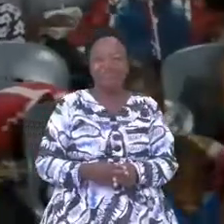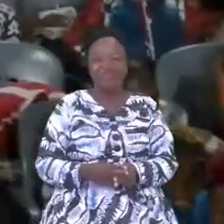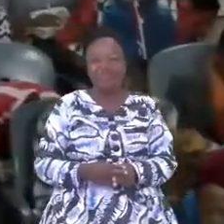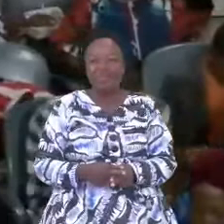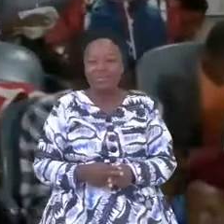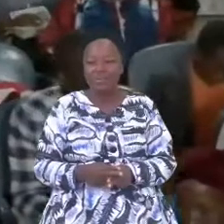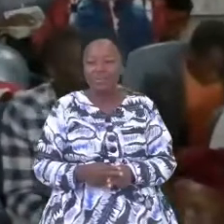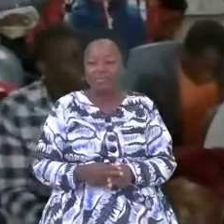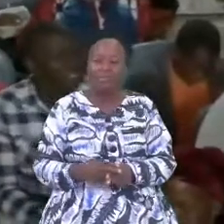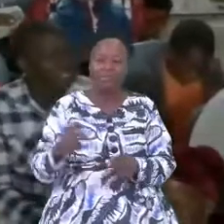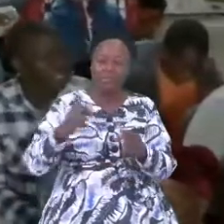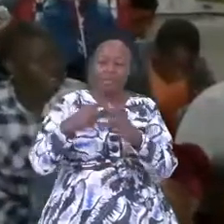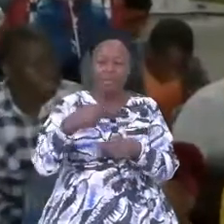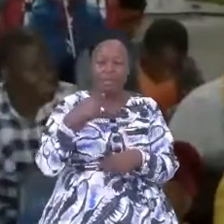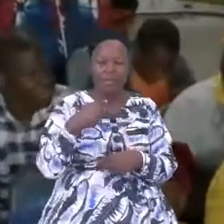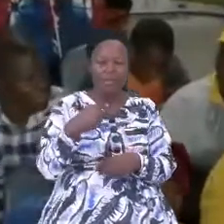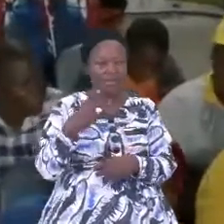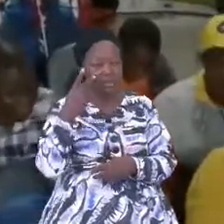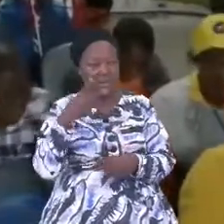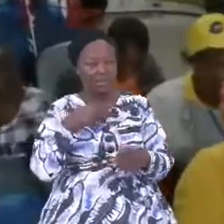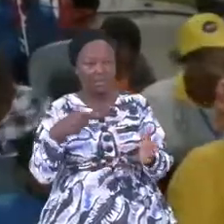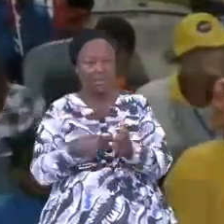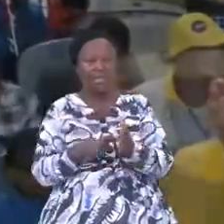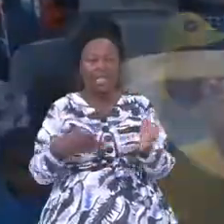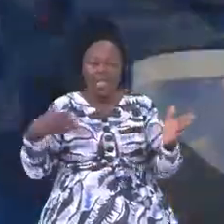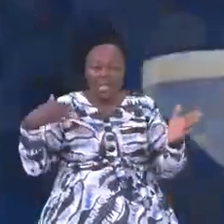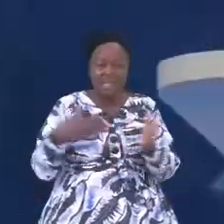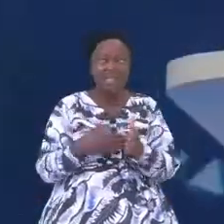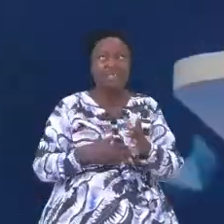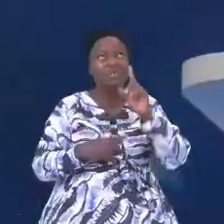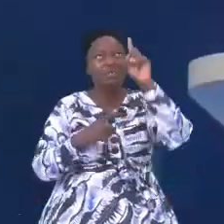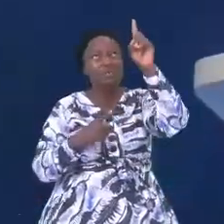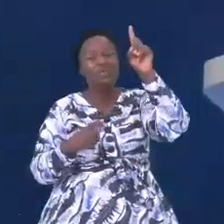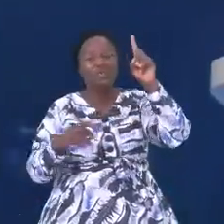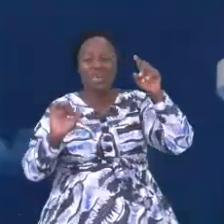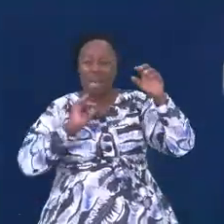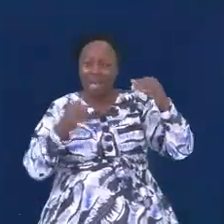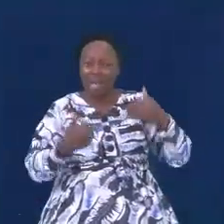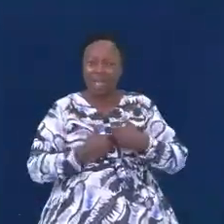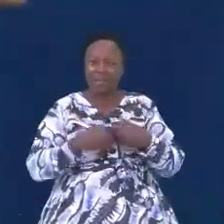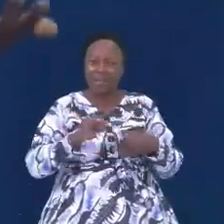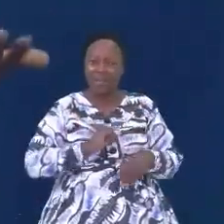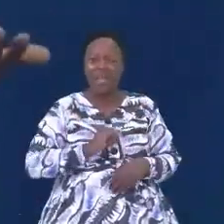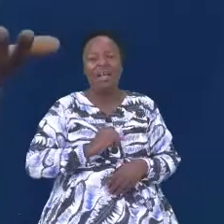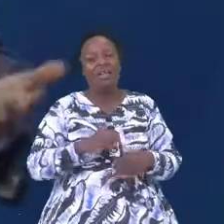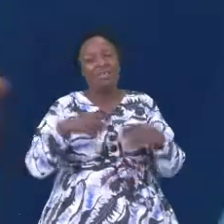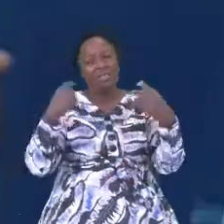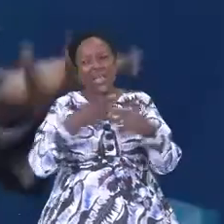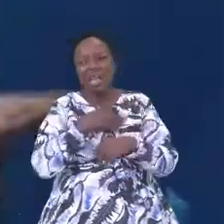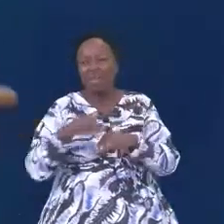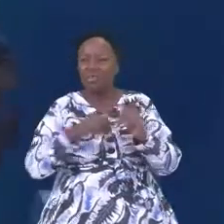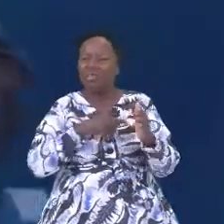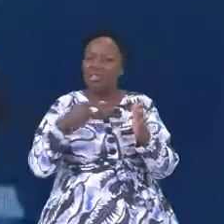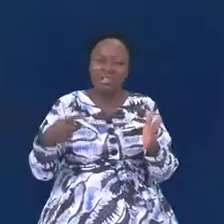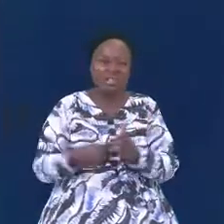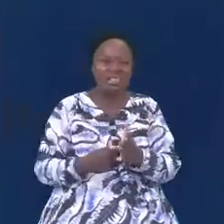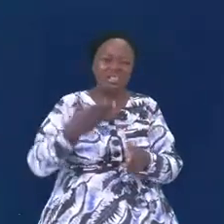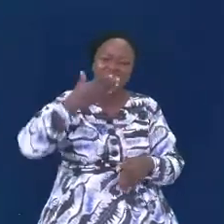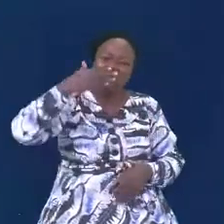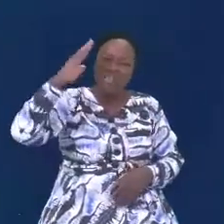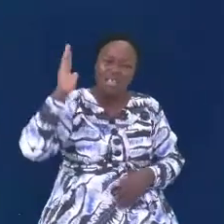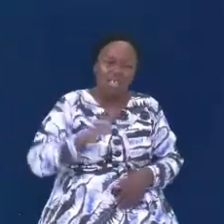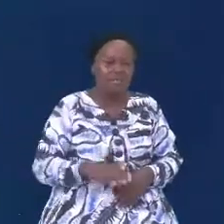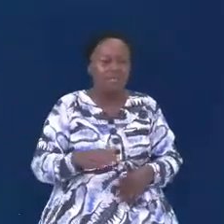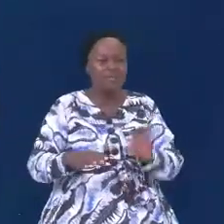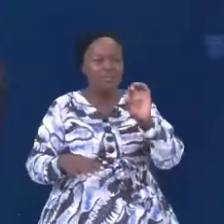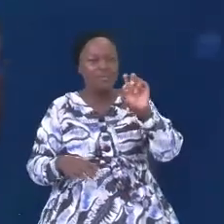It says, look at this, against thee and thee only have I sinned and done this evil in